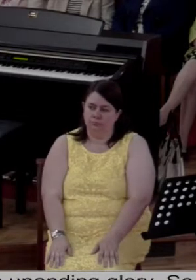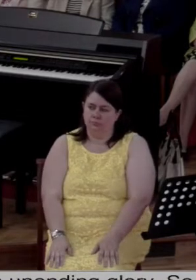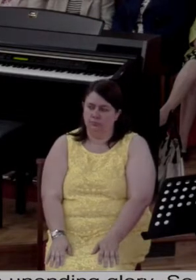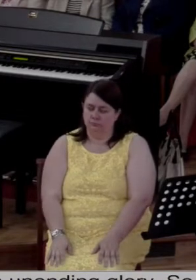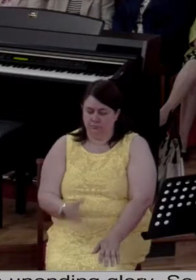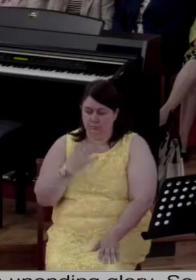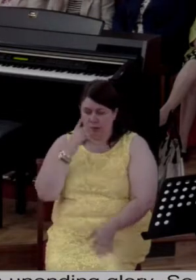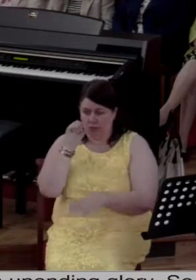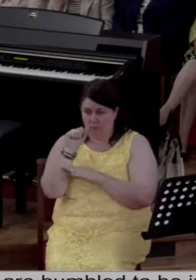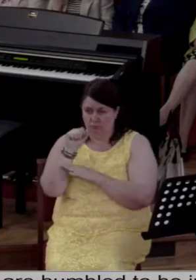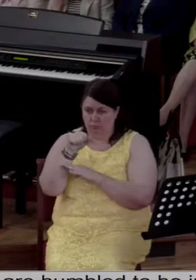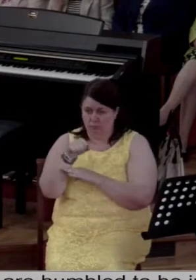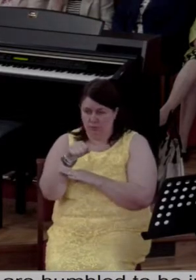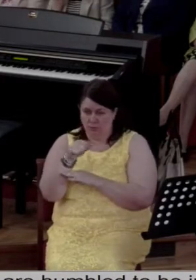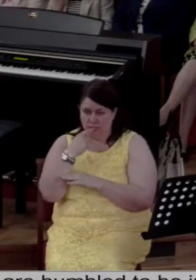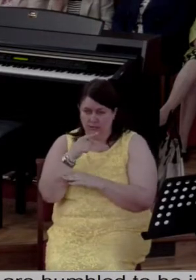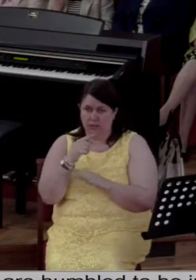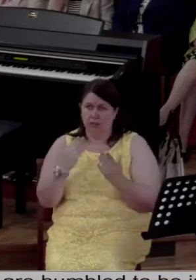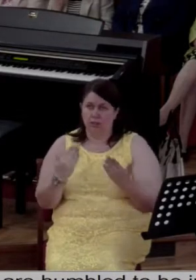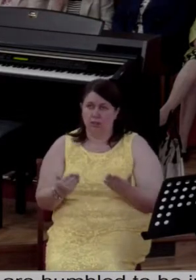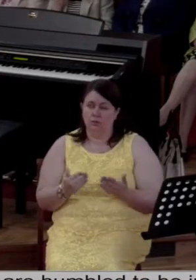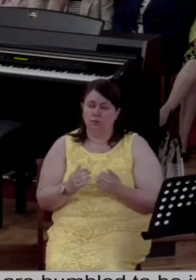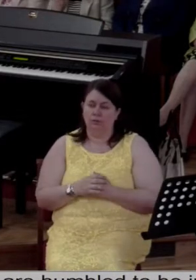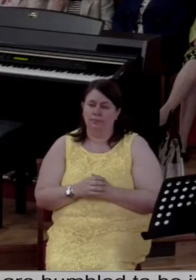Shall we bow our heads and say it together reverently?